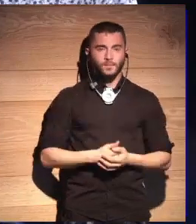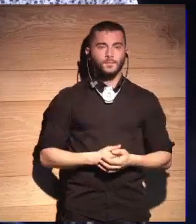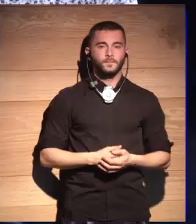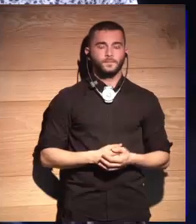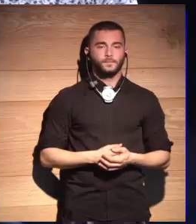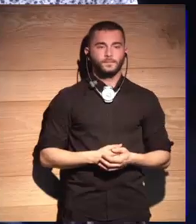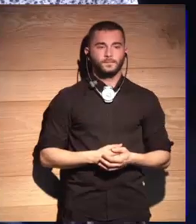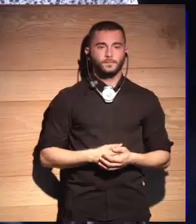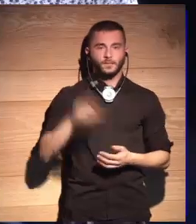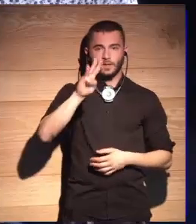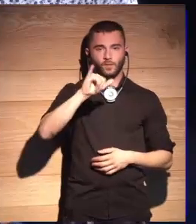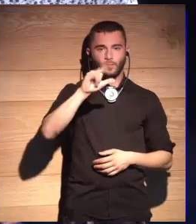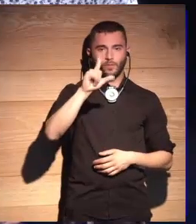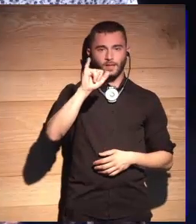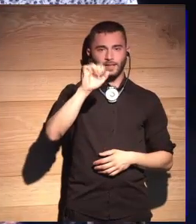And I think that